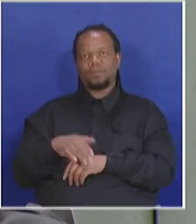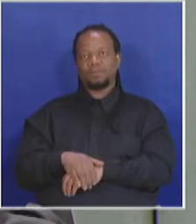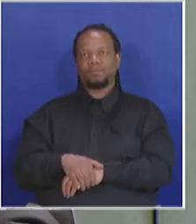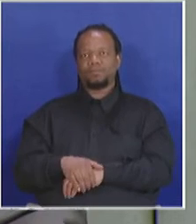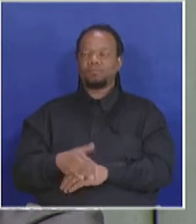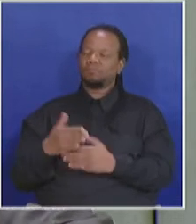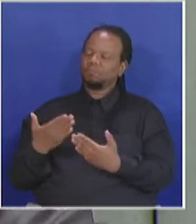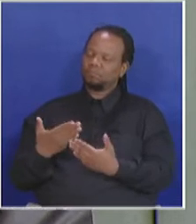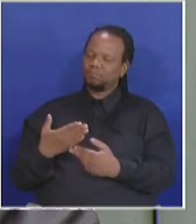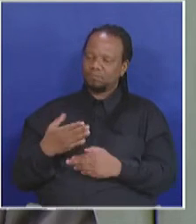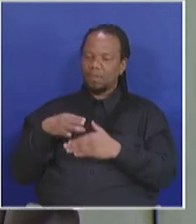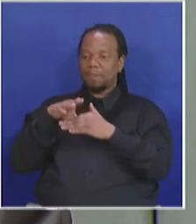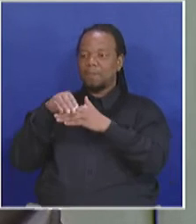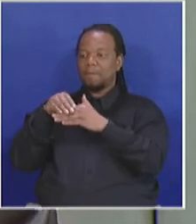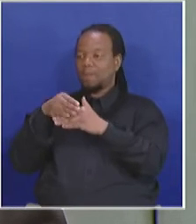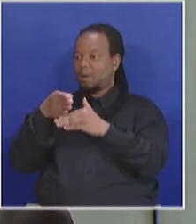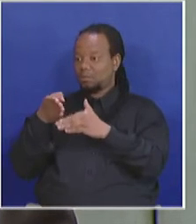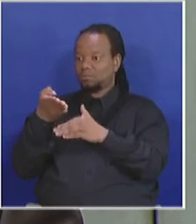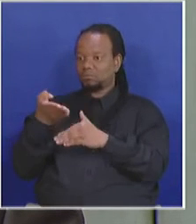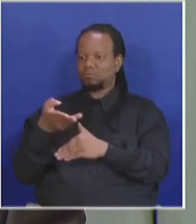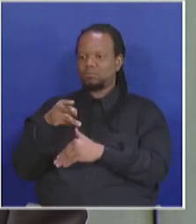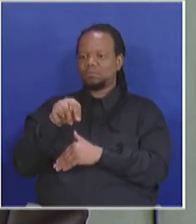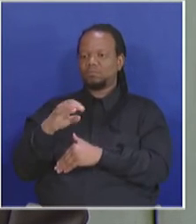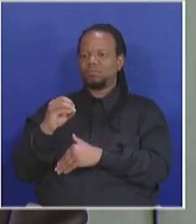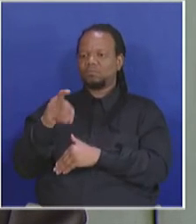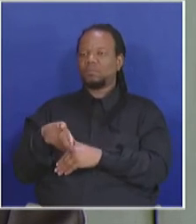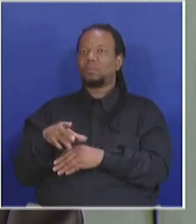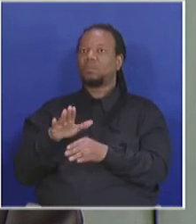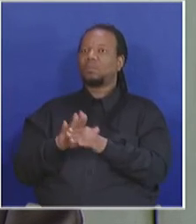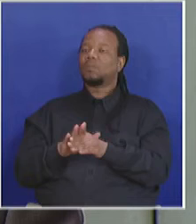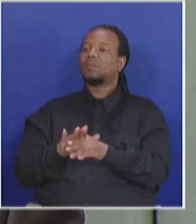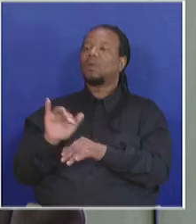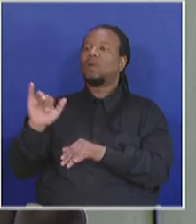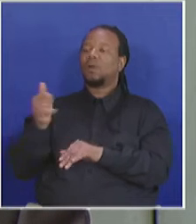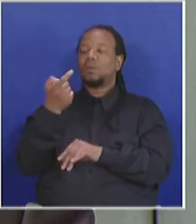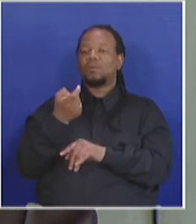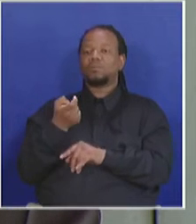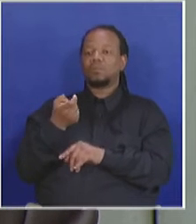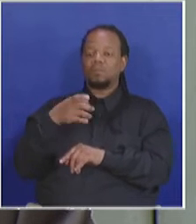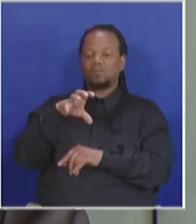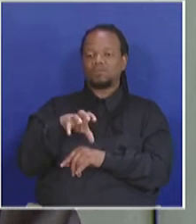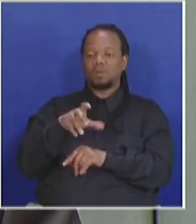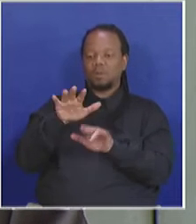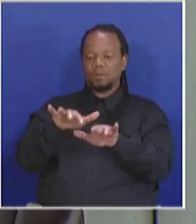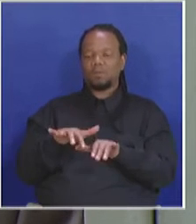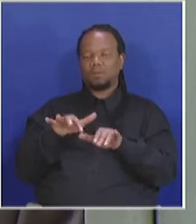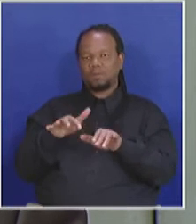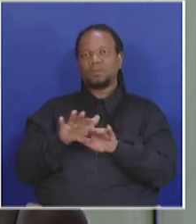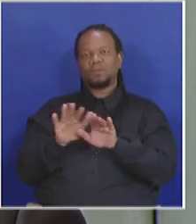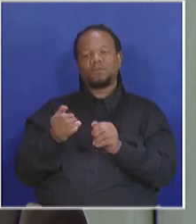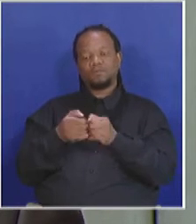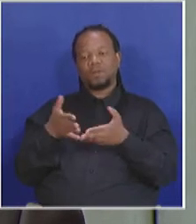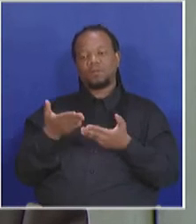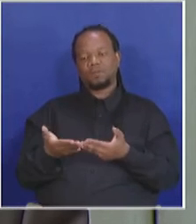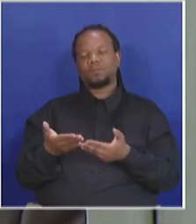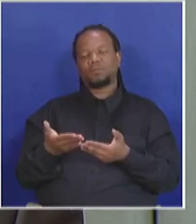honorable members of this August House and members of various legislature. From the onset, Honorable Chairperson, allow